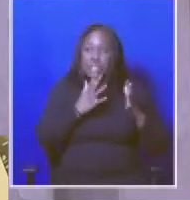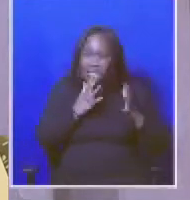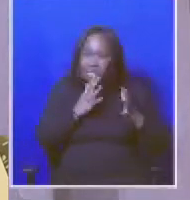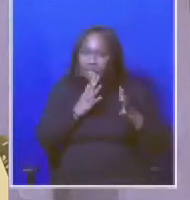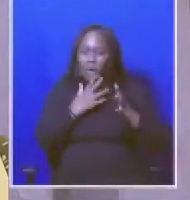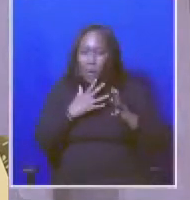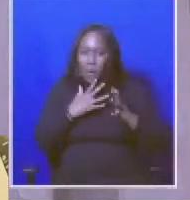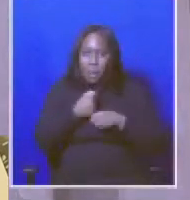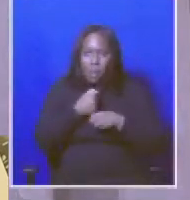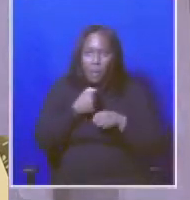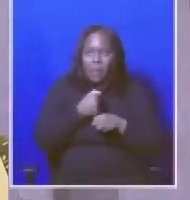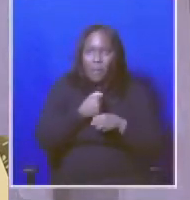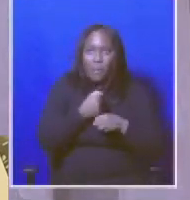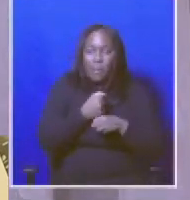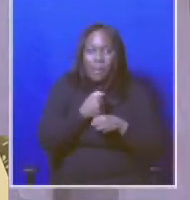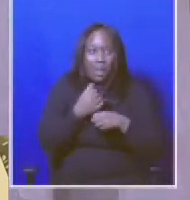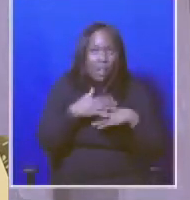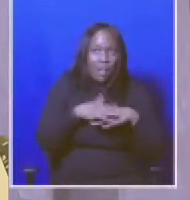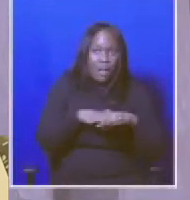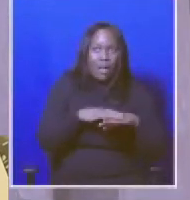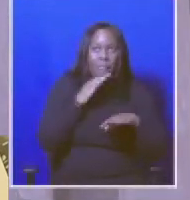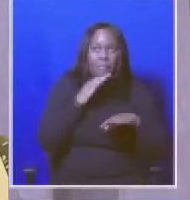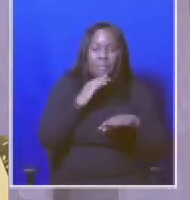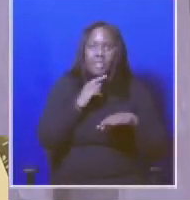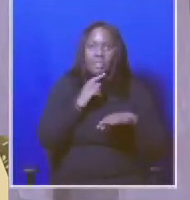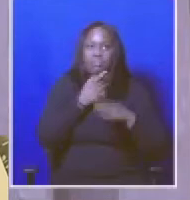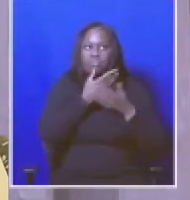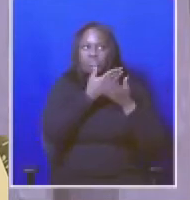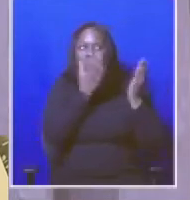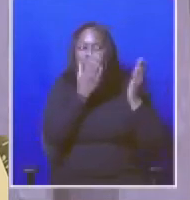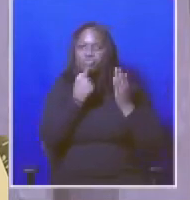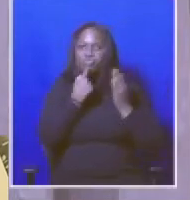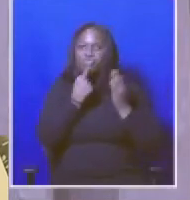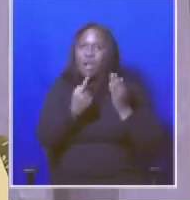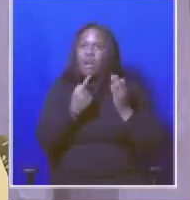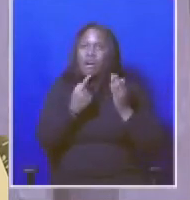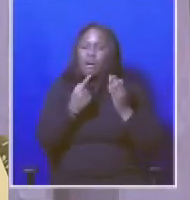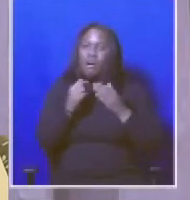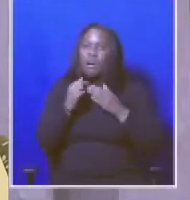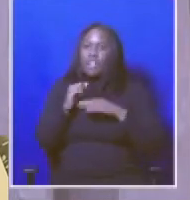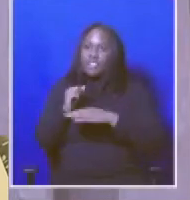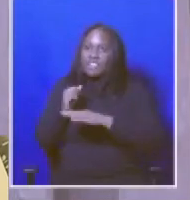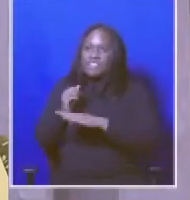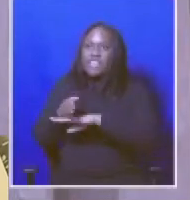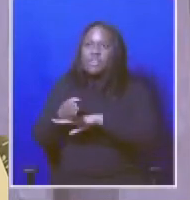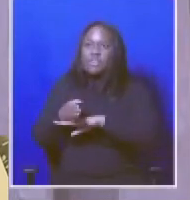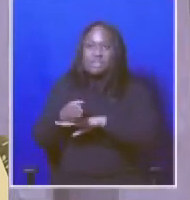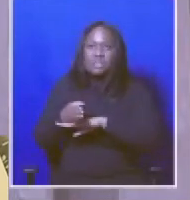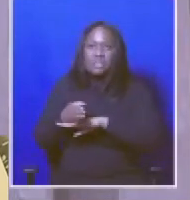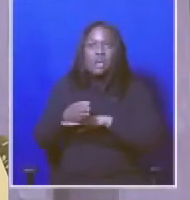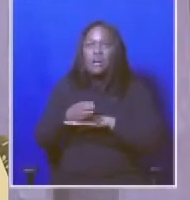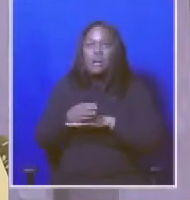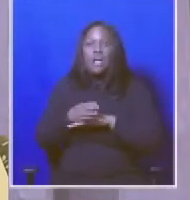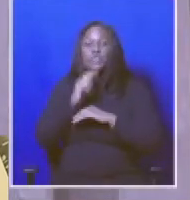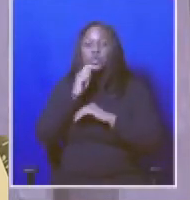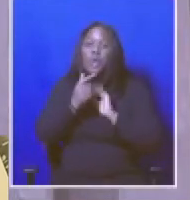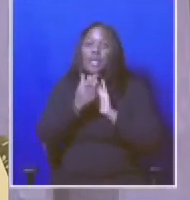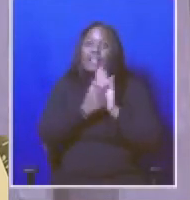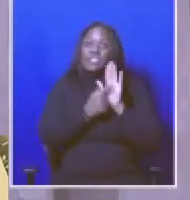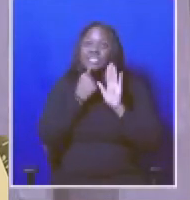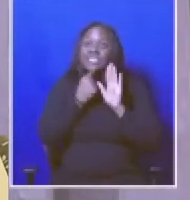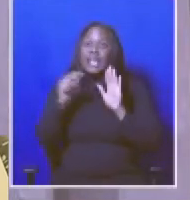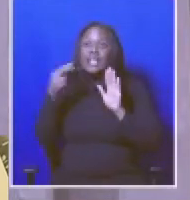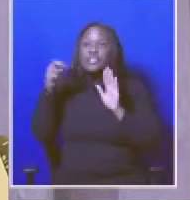the legislation properly. Yes, the legislation does give HODs and DGs